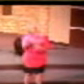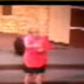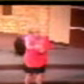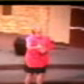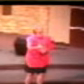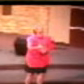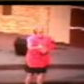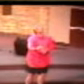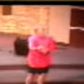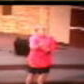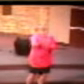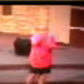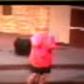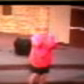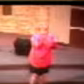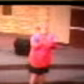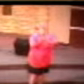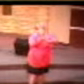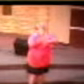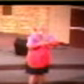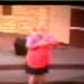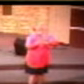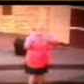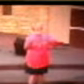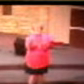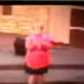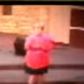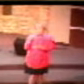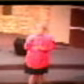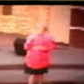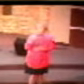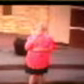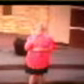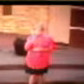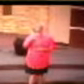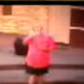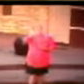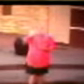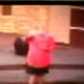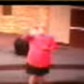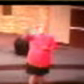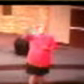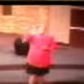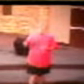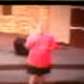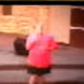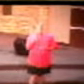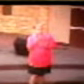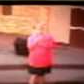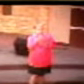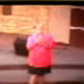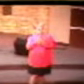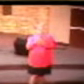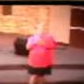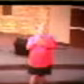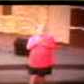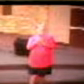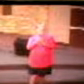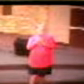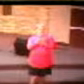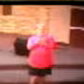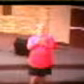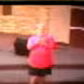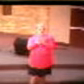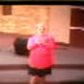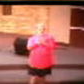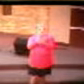But a church who will say, because the love of God compels, and because the presence of Jesus in the world